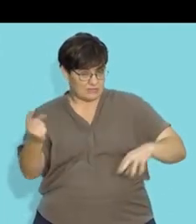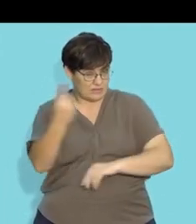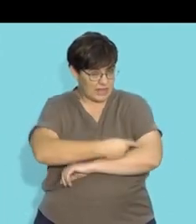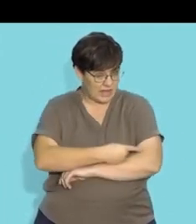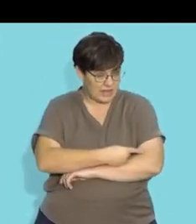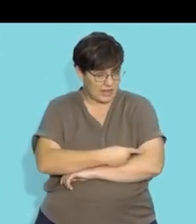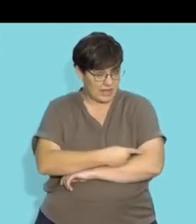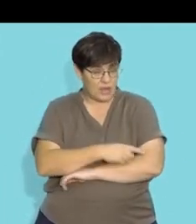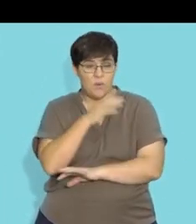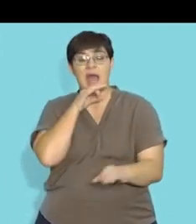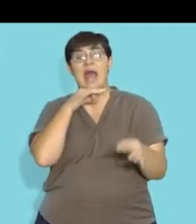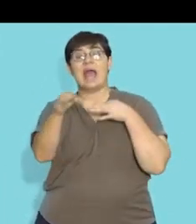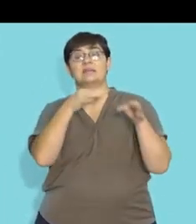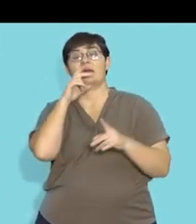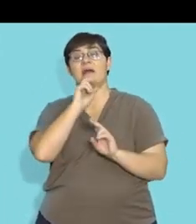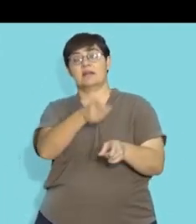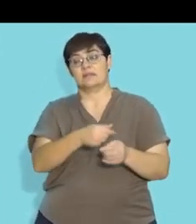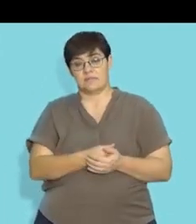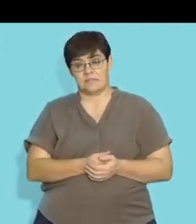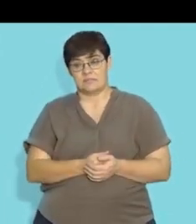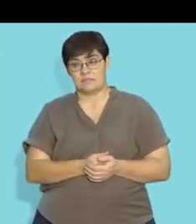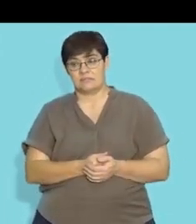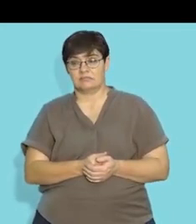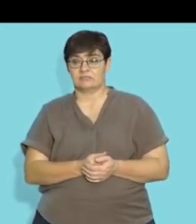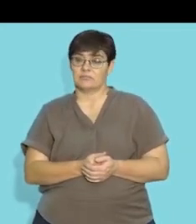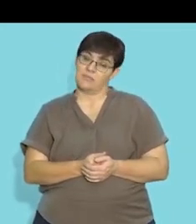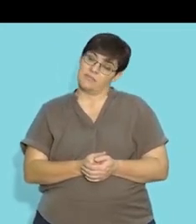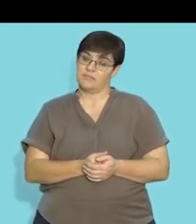successful day? Explain the answer.